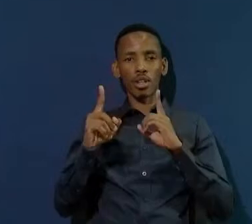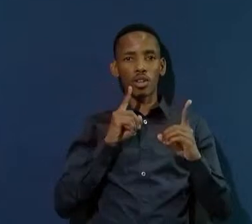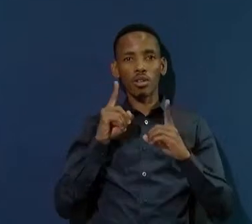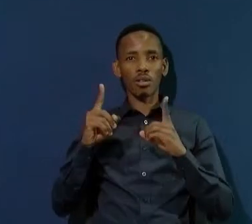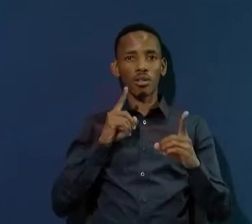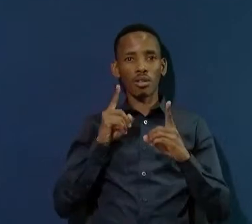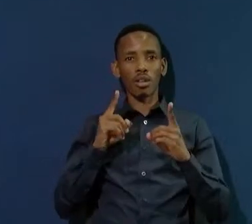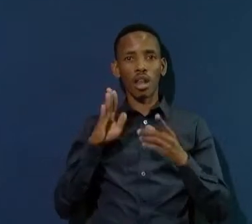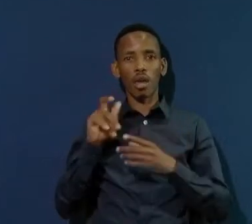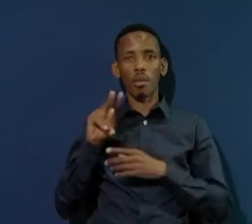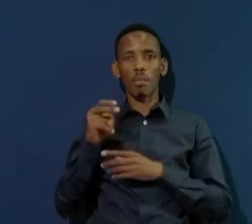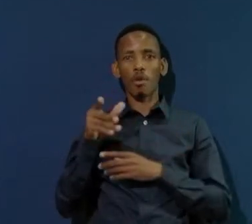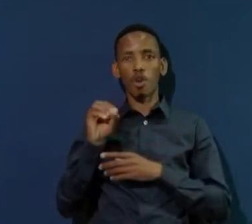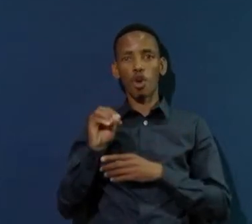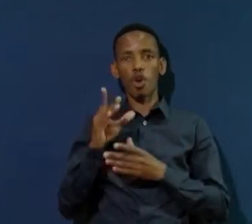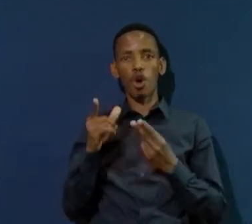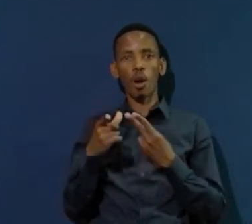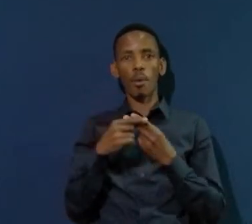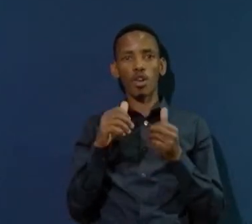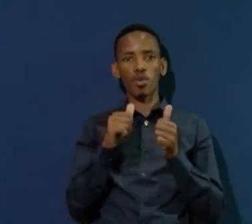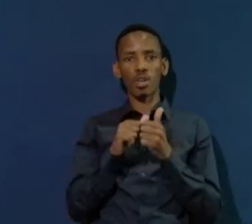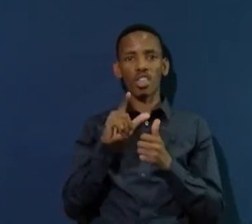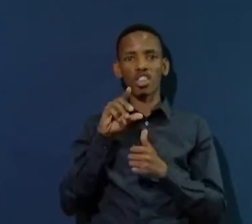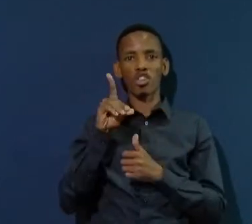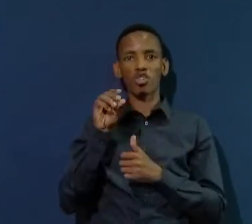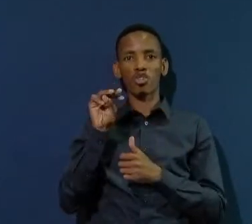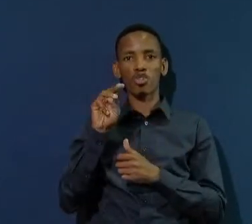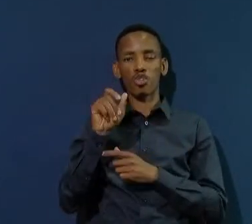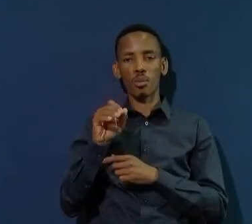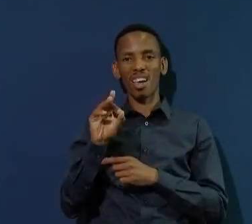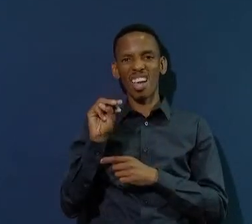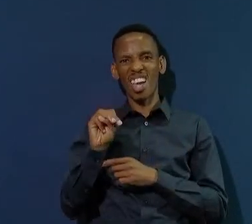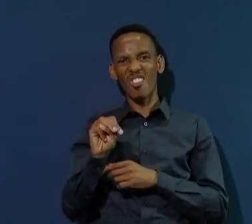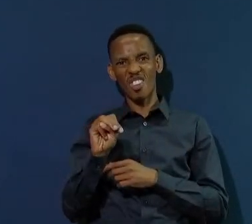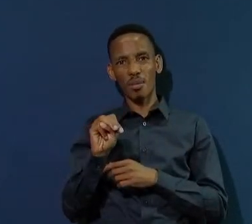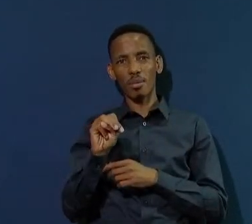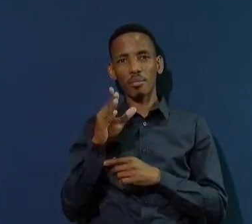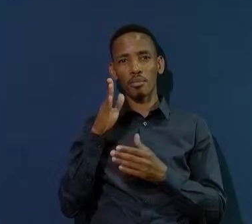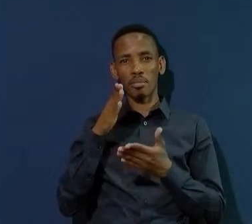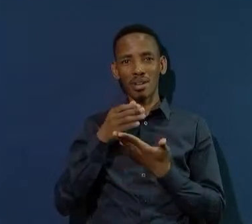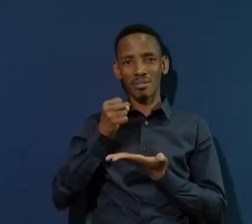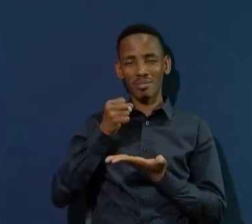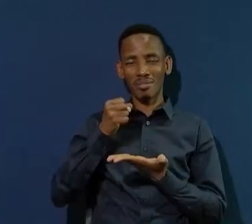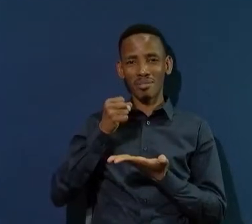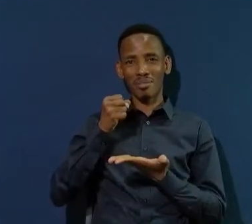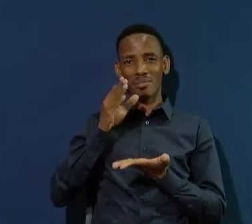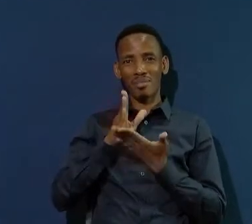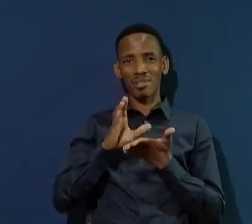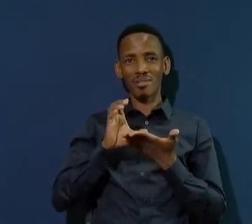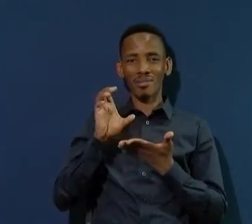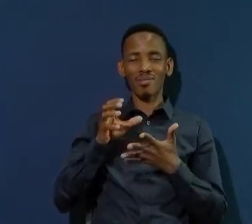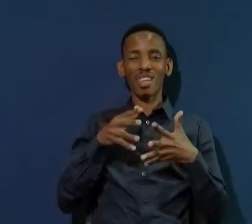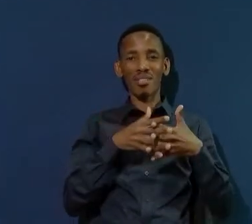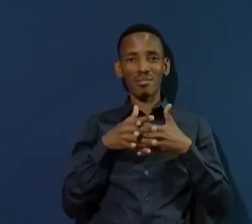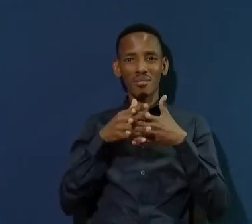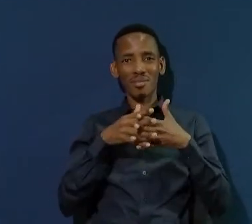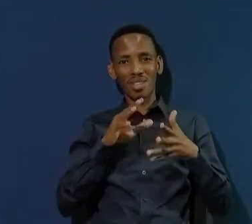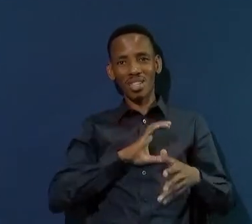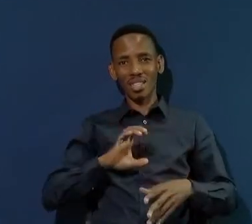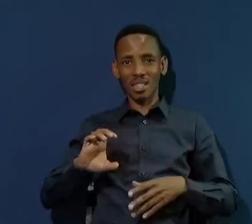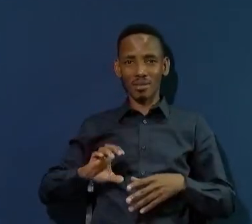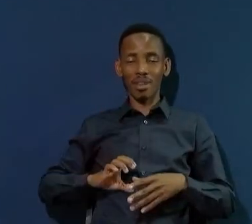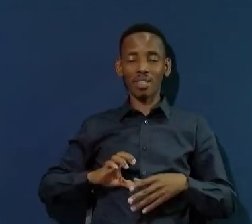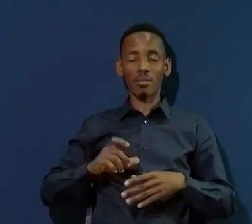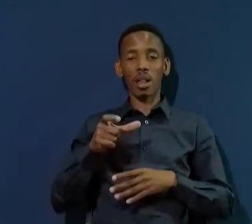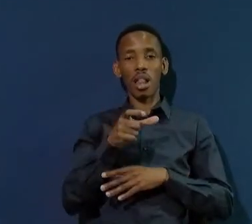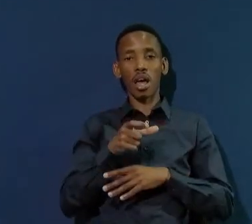to you by Bokongo in partnership with Duma FM, ka dithotletso tsa ba Embassy of the United States of America in